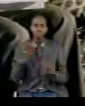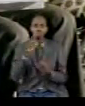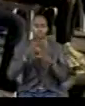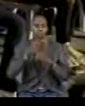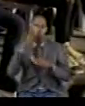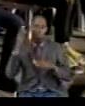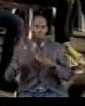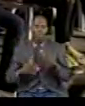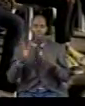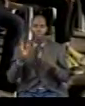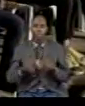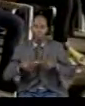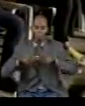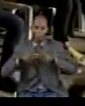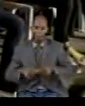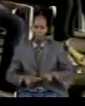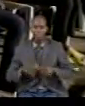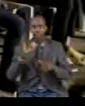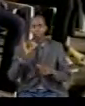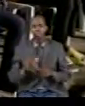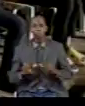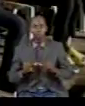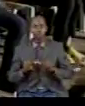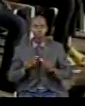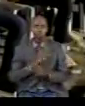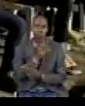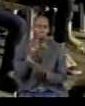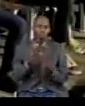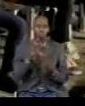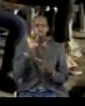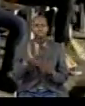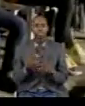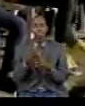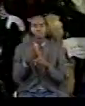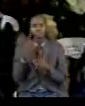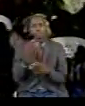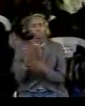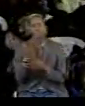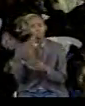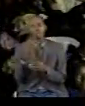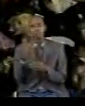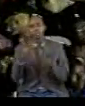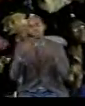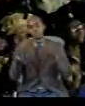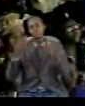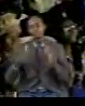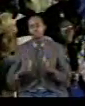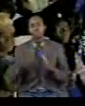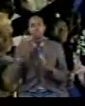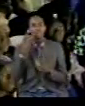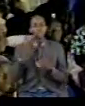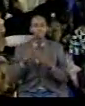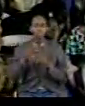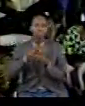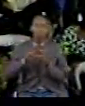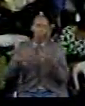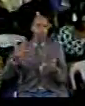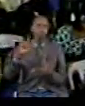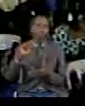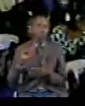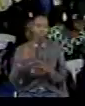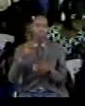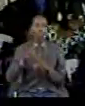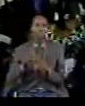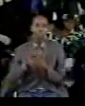permanently, perfectly from the hand of the enemy. Look at verse 20. It tells us